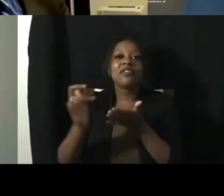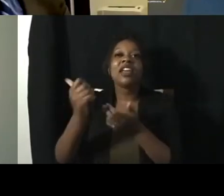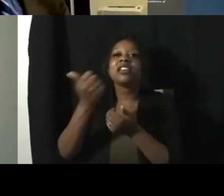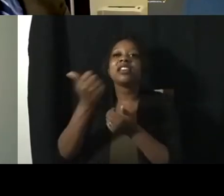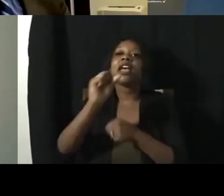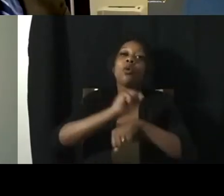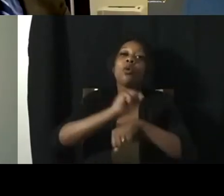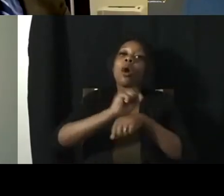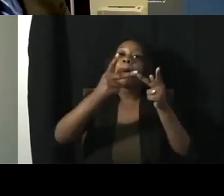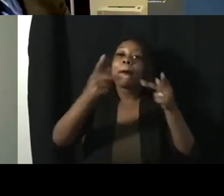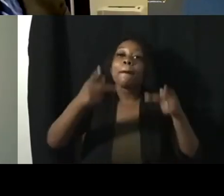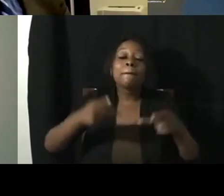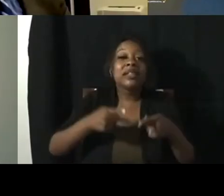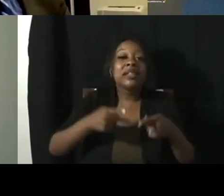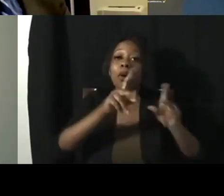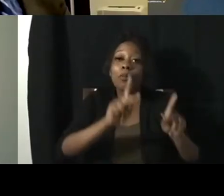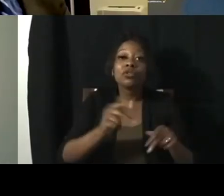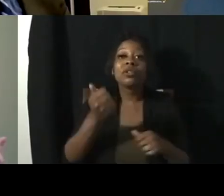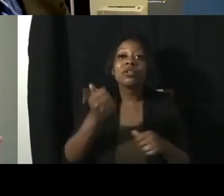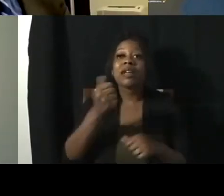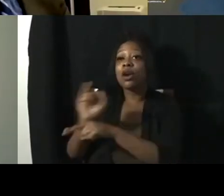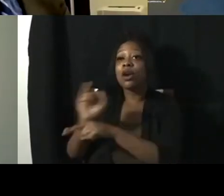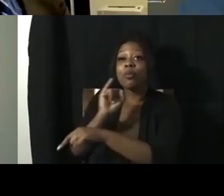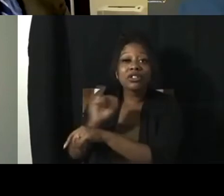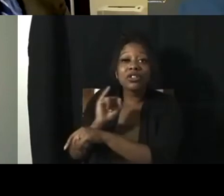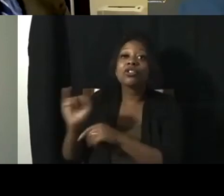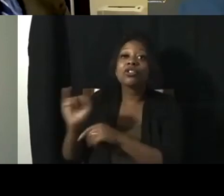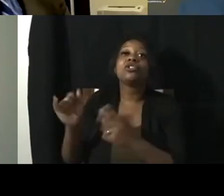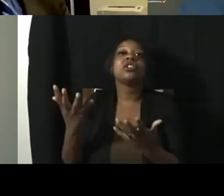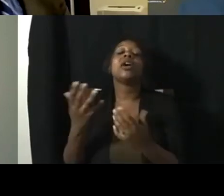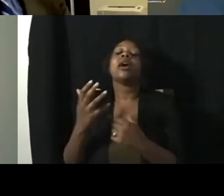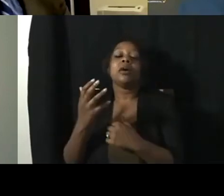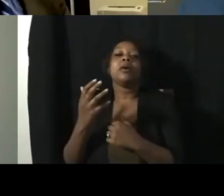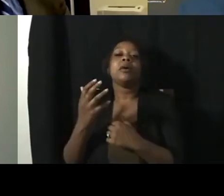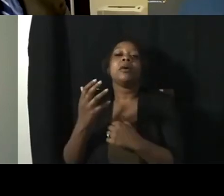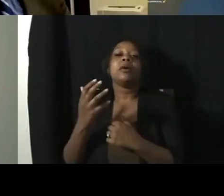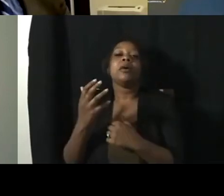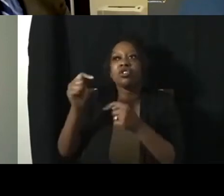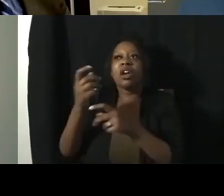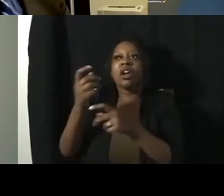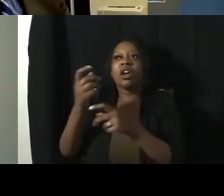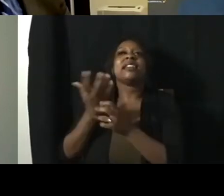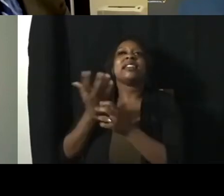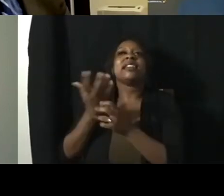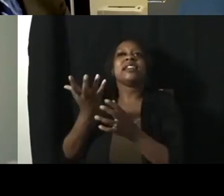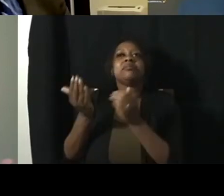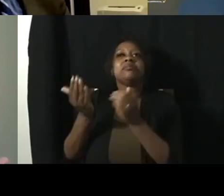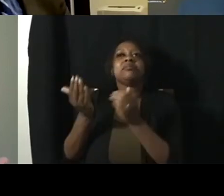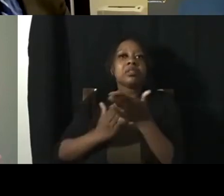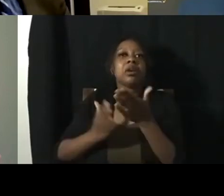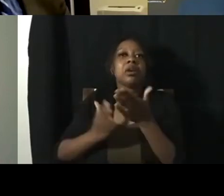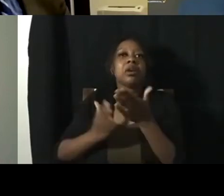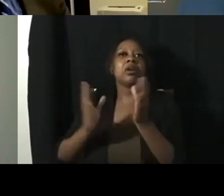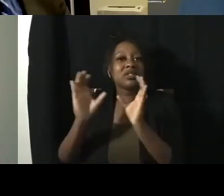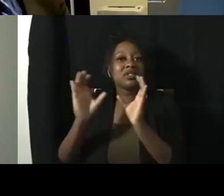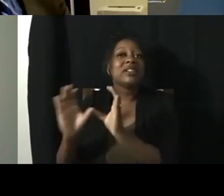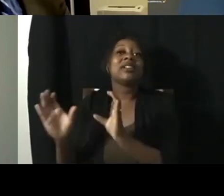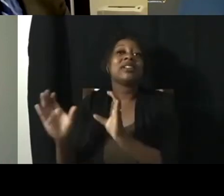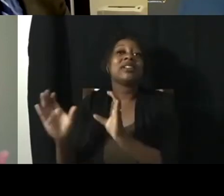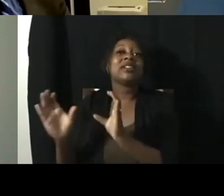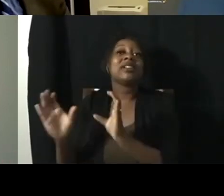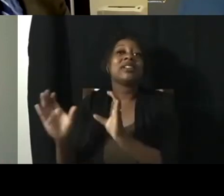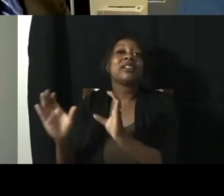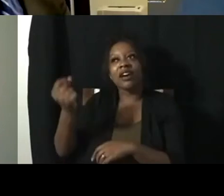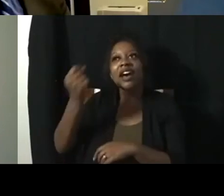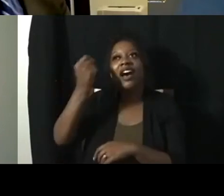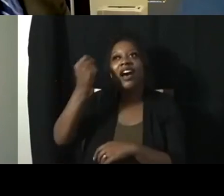should seek credentials, particularly in high demand fields, and really understand the labor market trends and needs